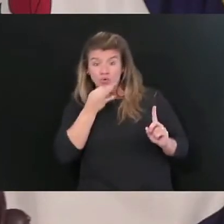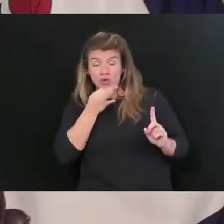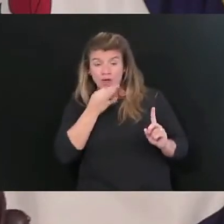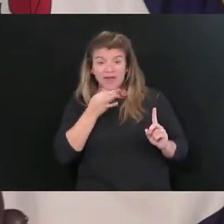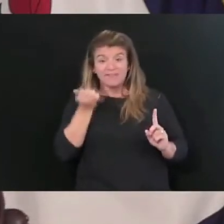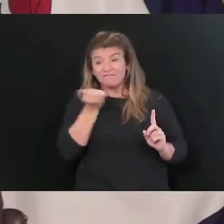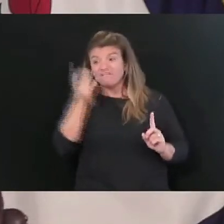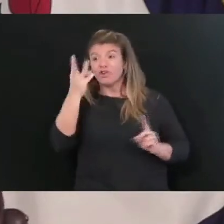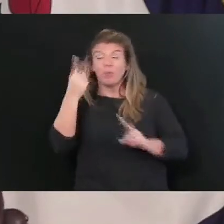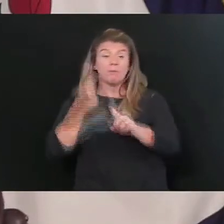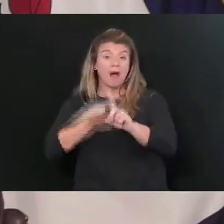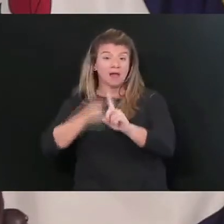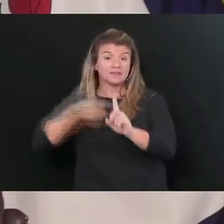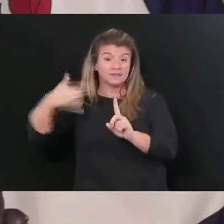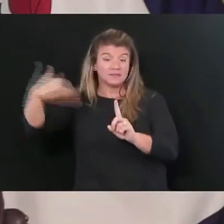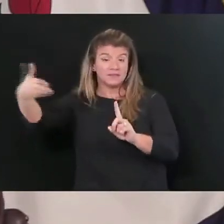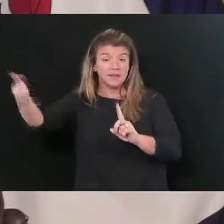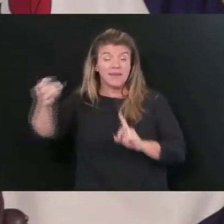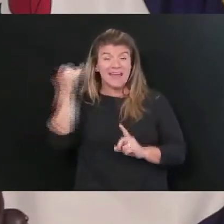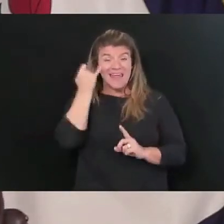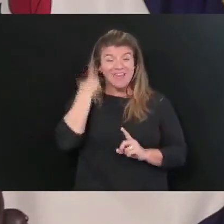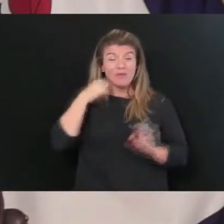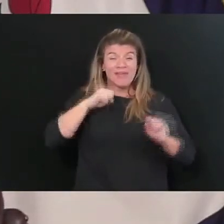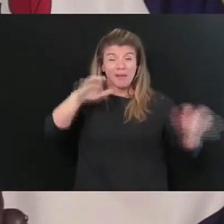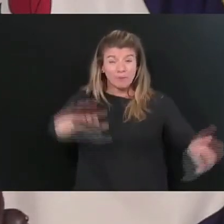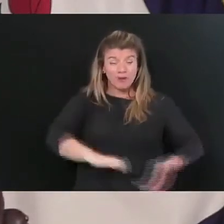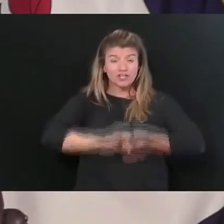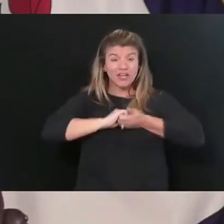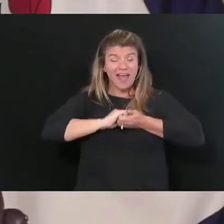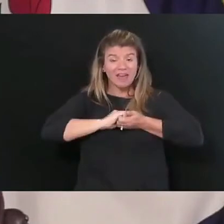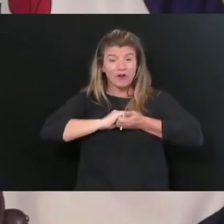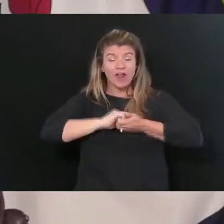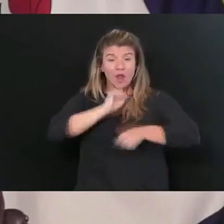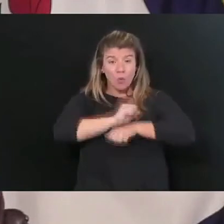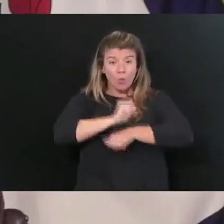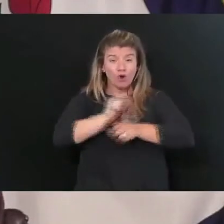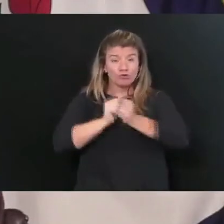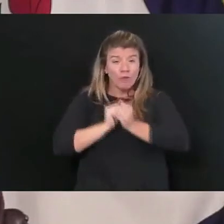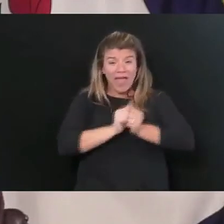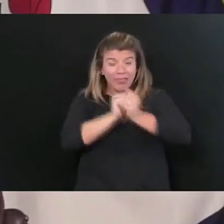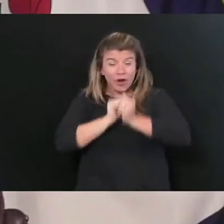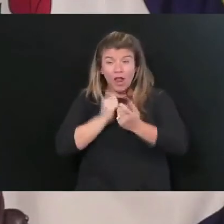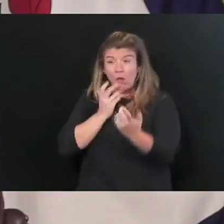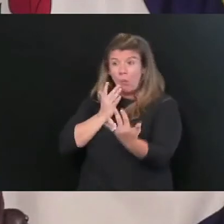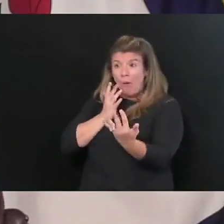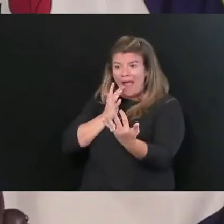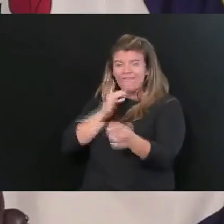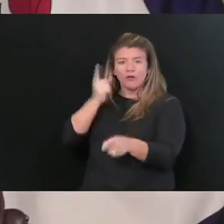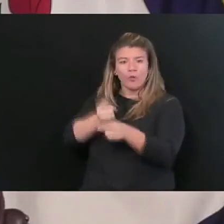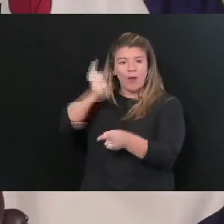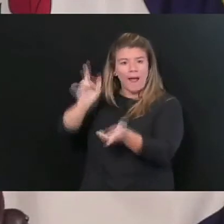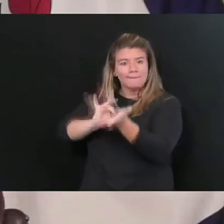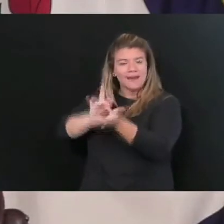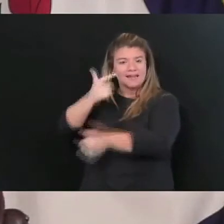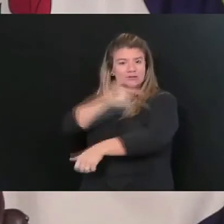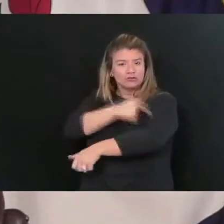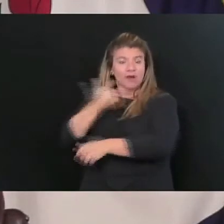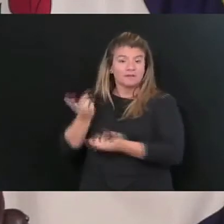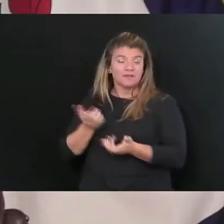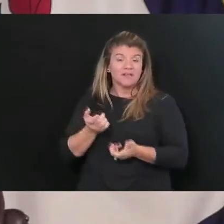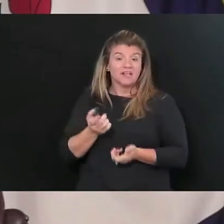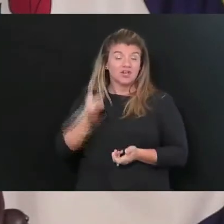few months. And if we can make it that long, we're going to have a vaccine. So at the end of the day, that's it to